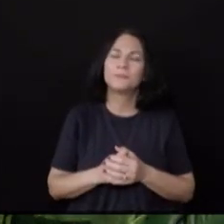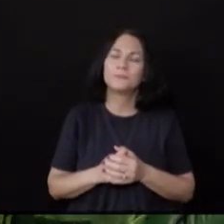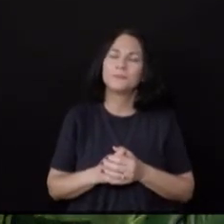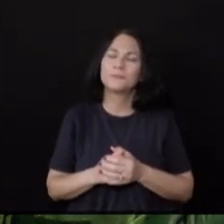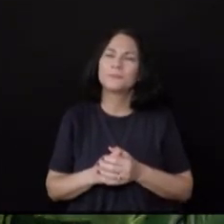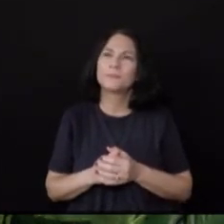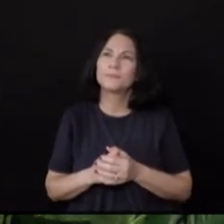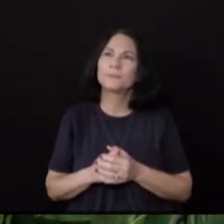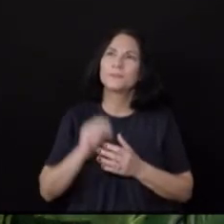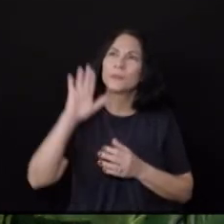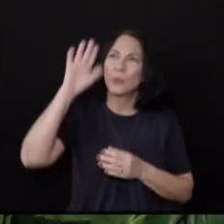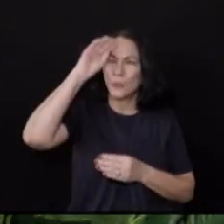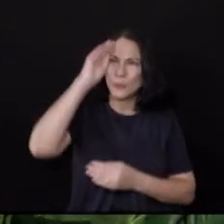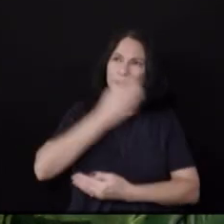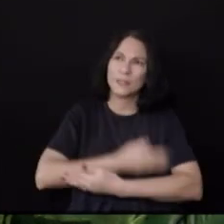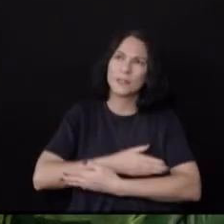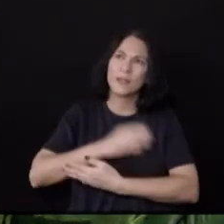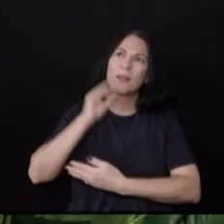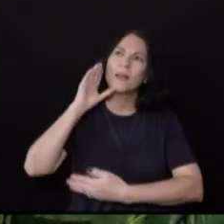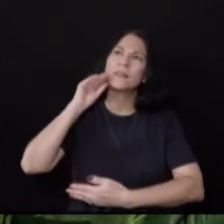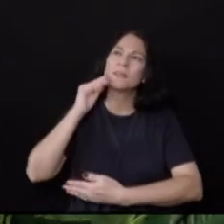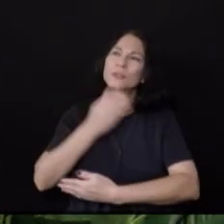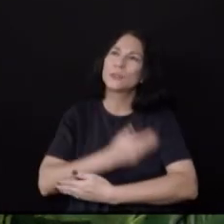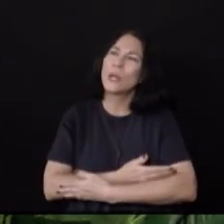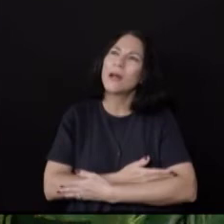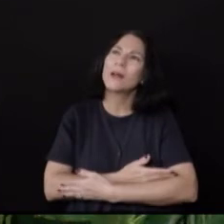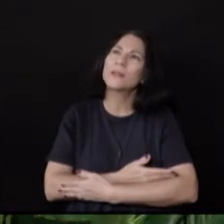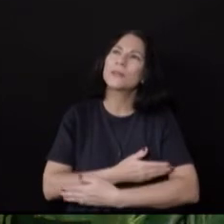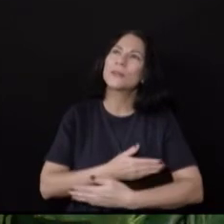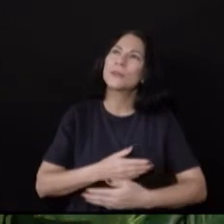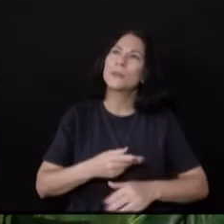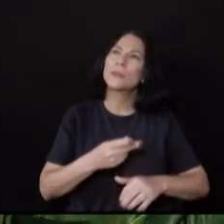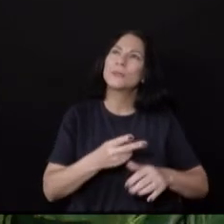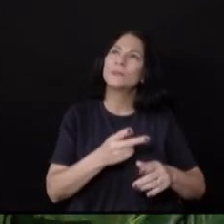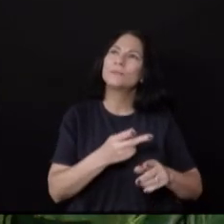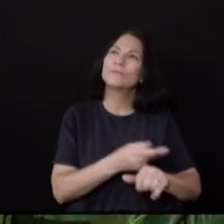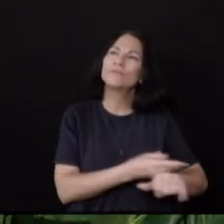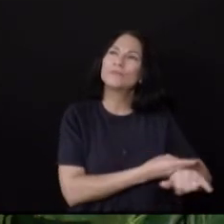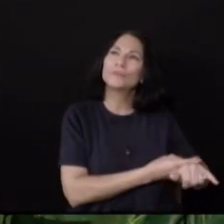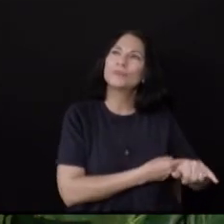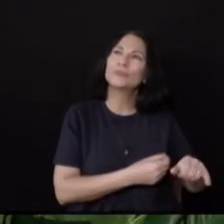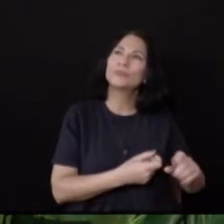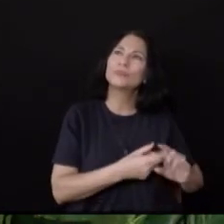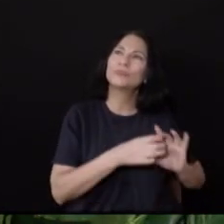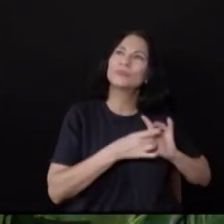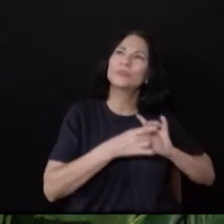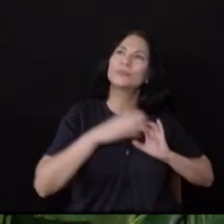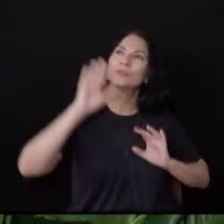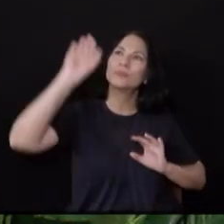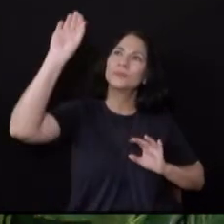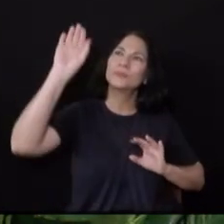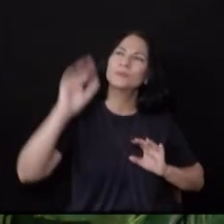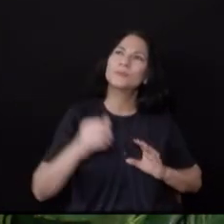as your sons, your daughters, the sheep of your pasture.